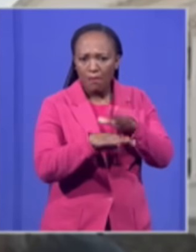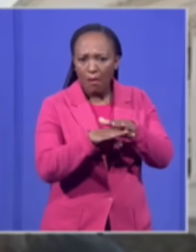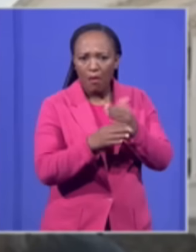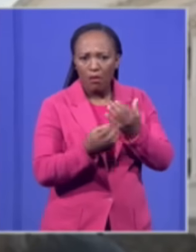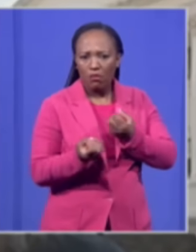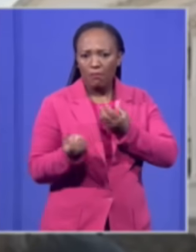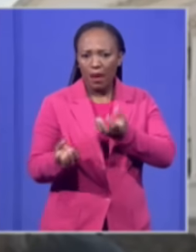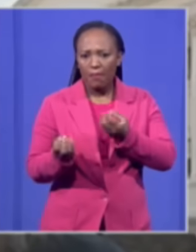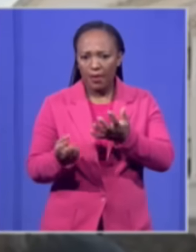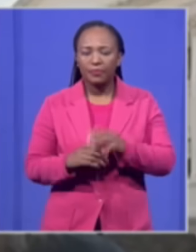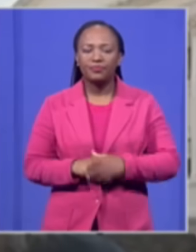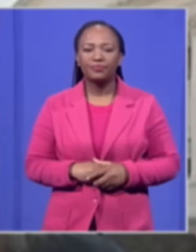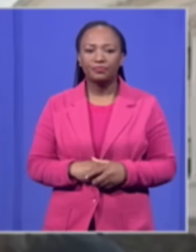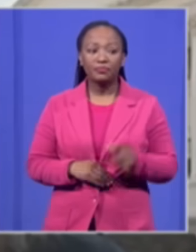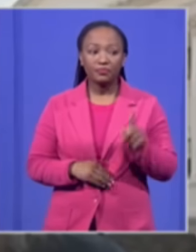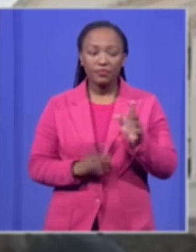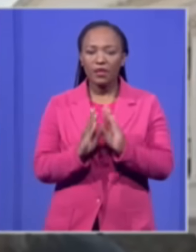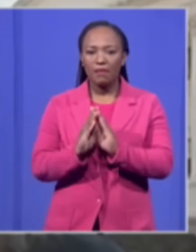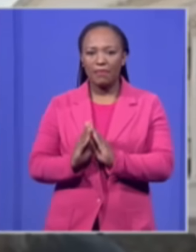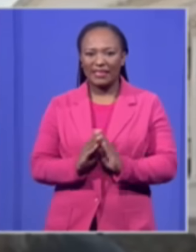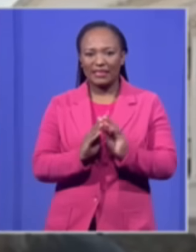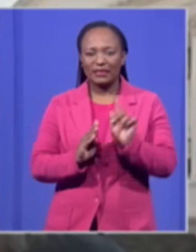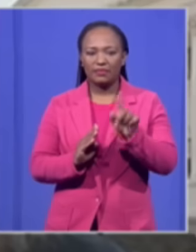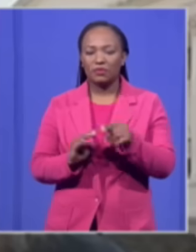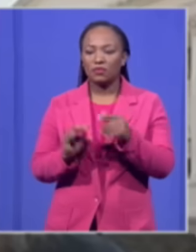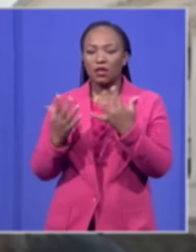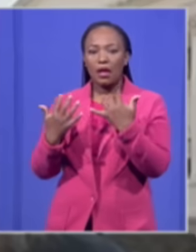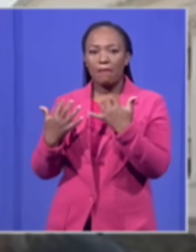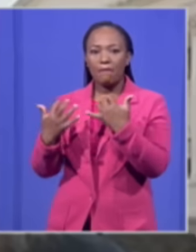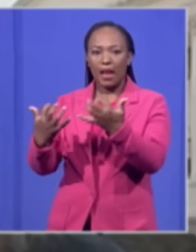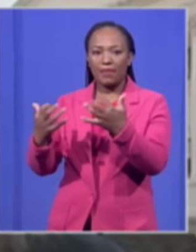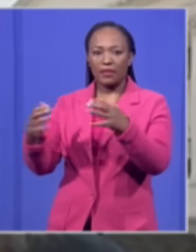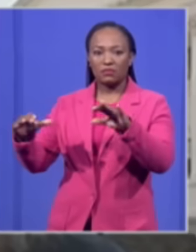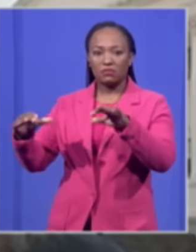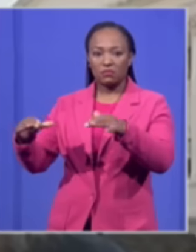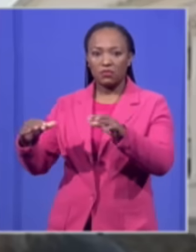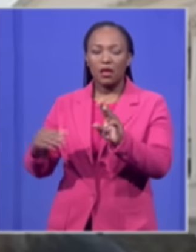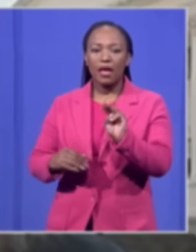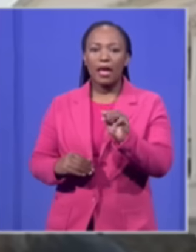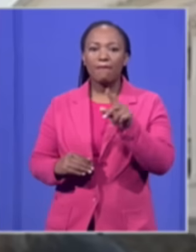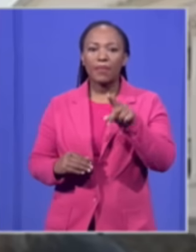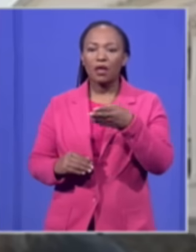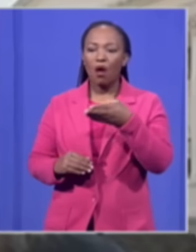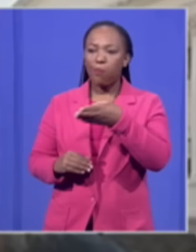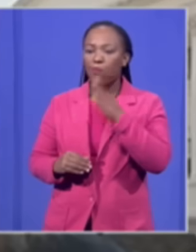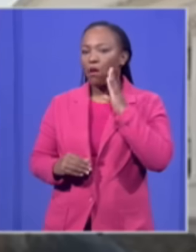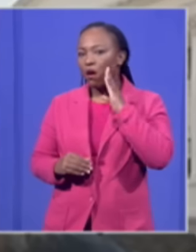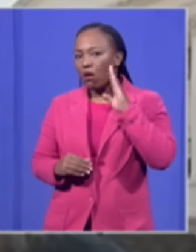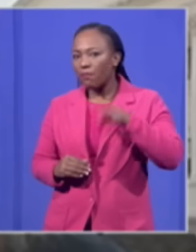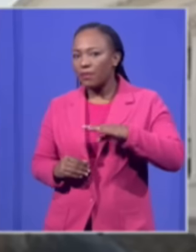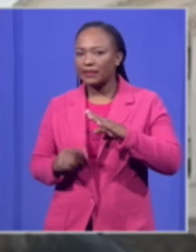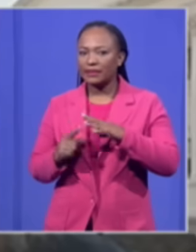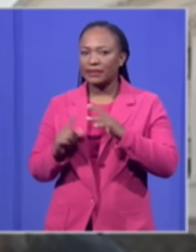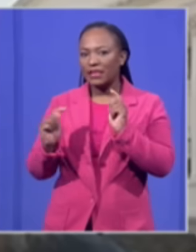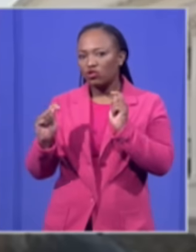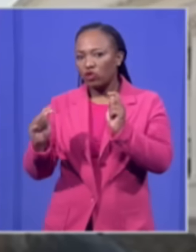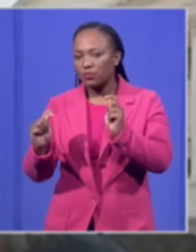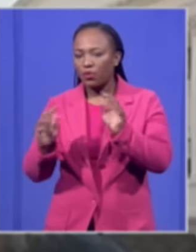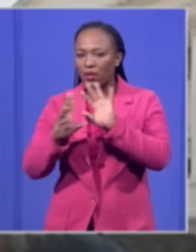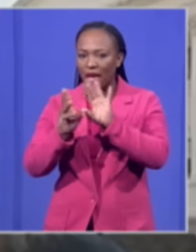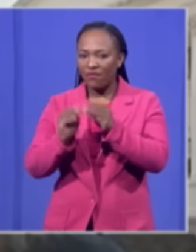Parliament because, of course, all MPs involved have accommodation, have transport, all of which would